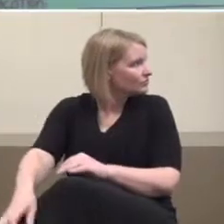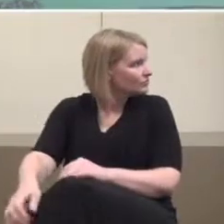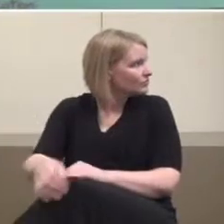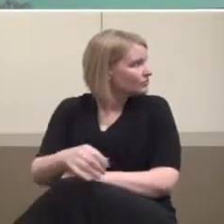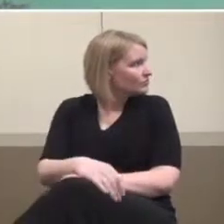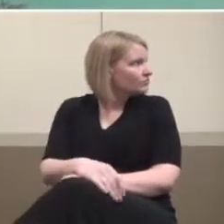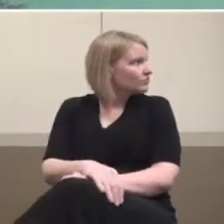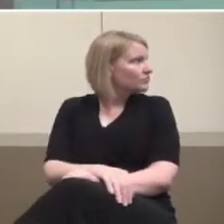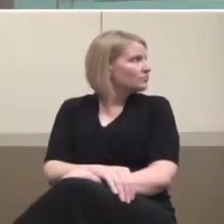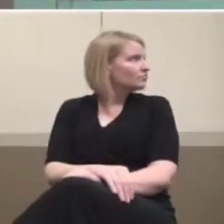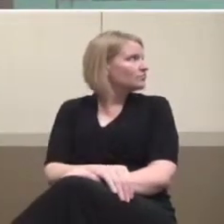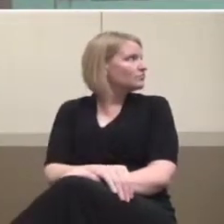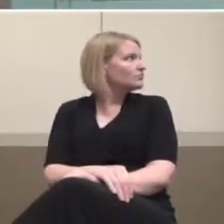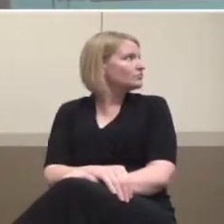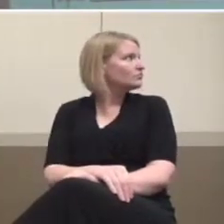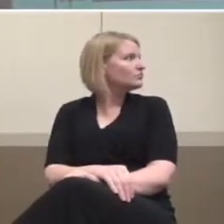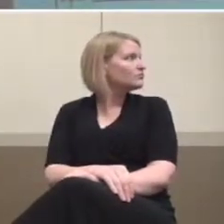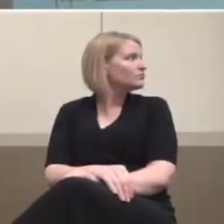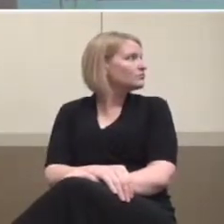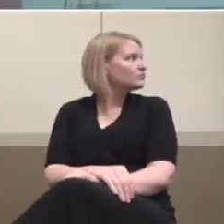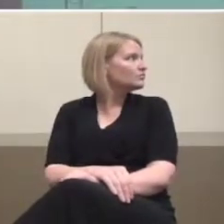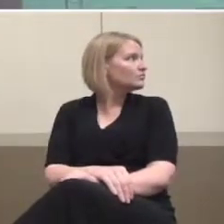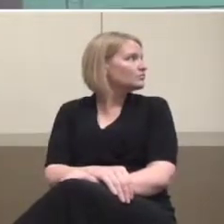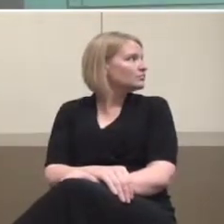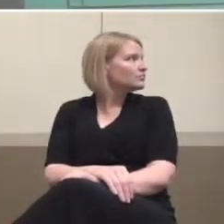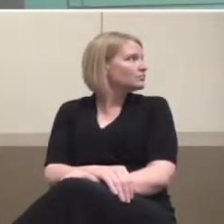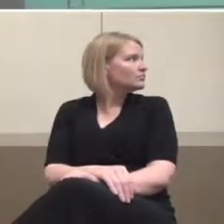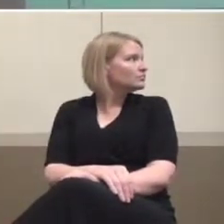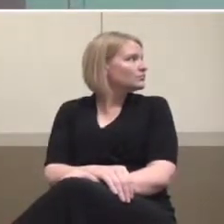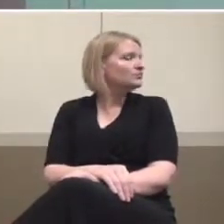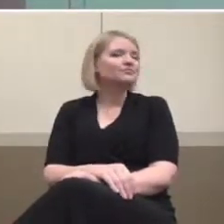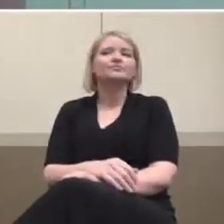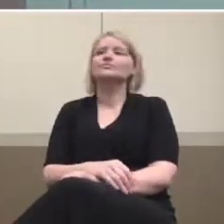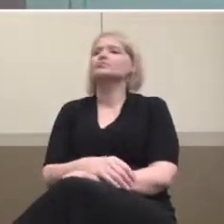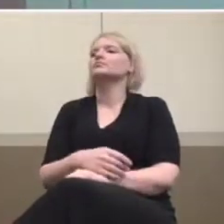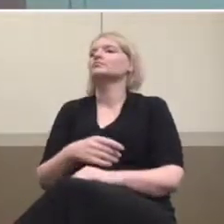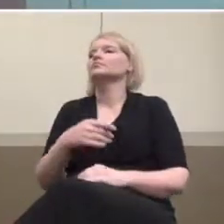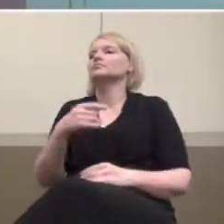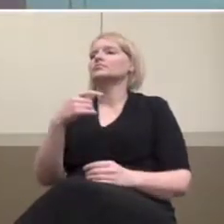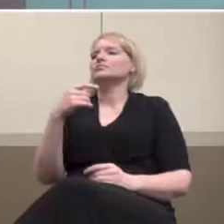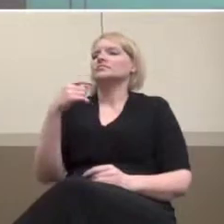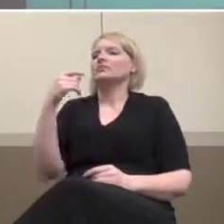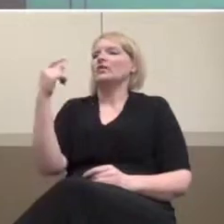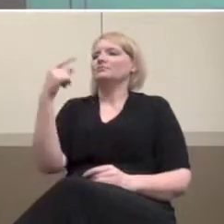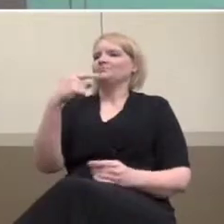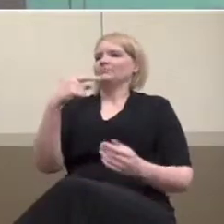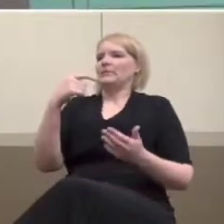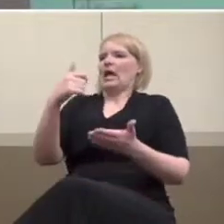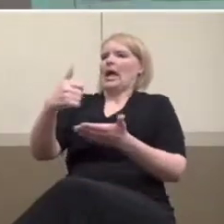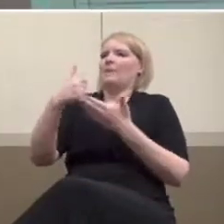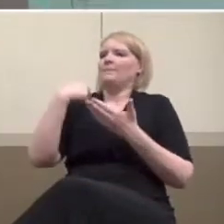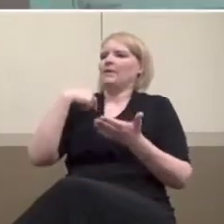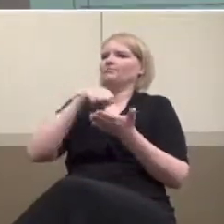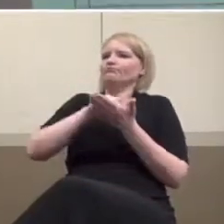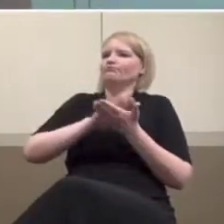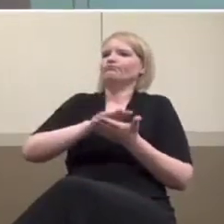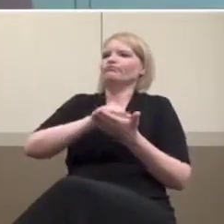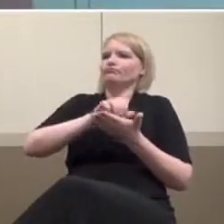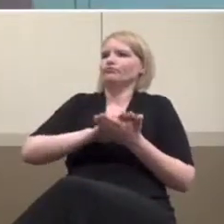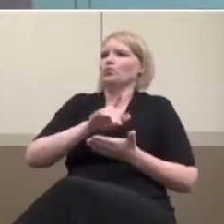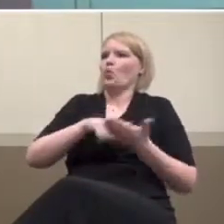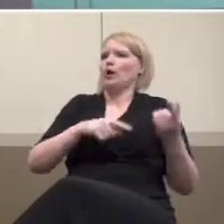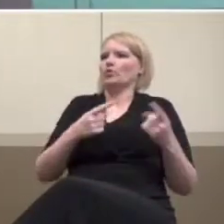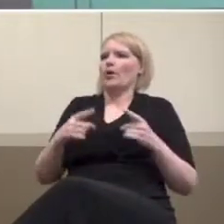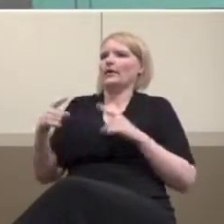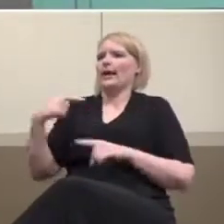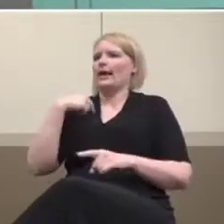was helping me be able to document what was going on. So I would give the date, the